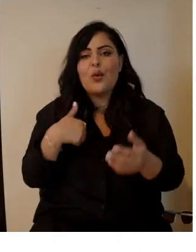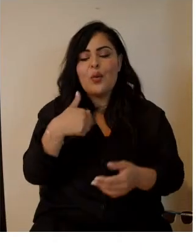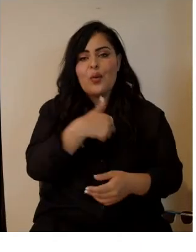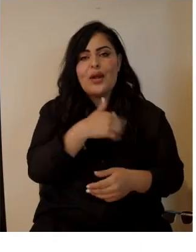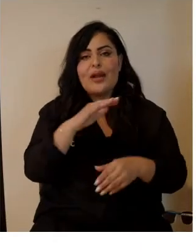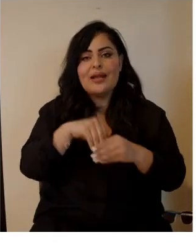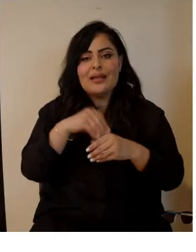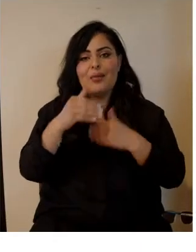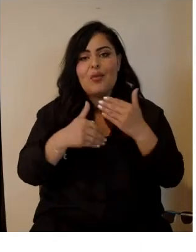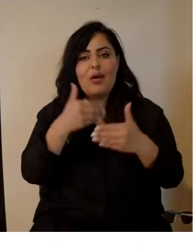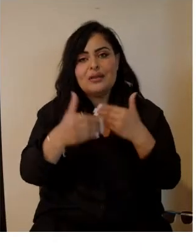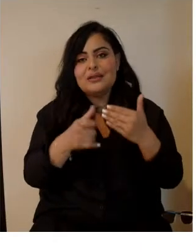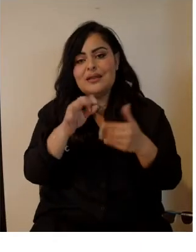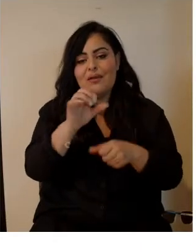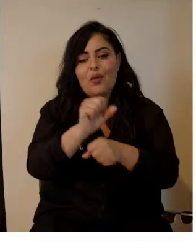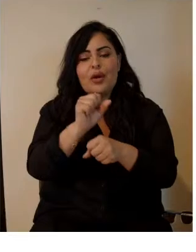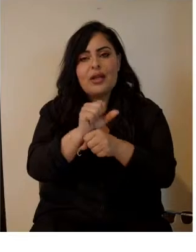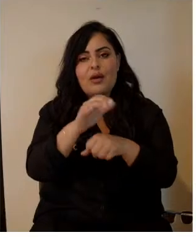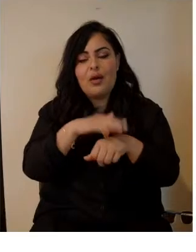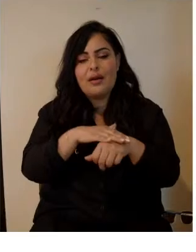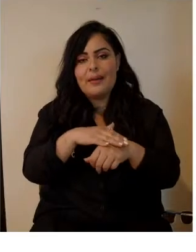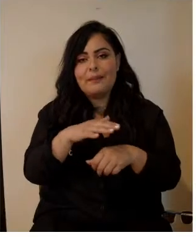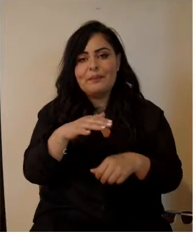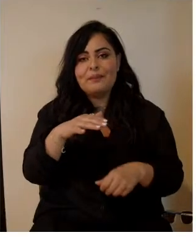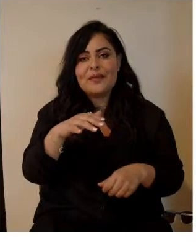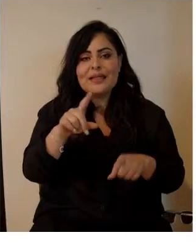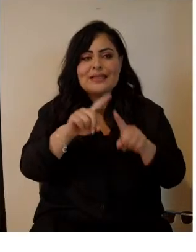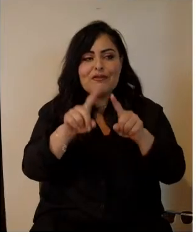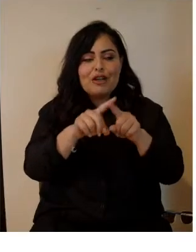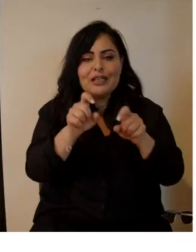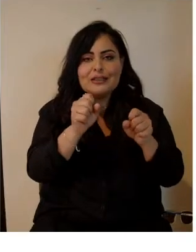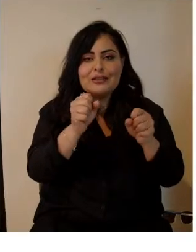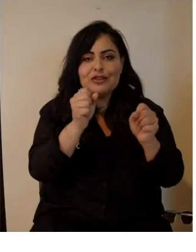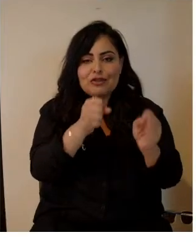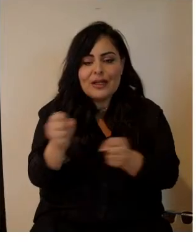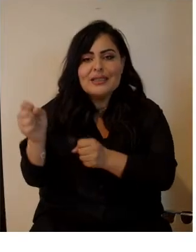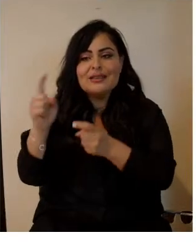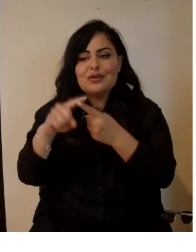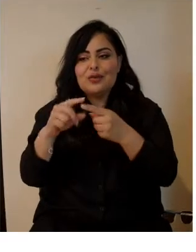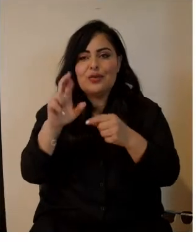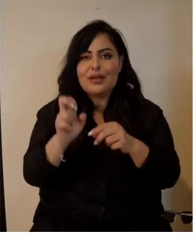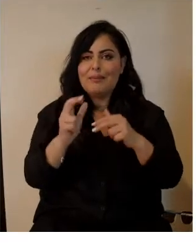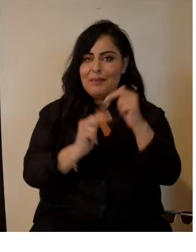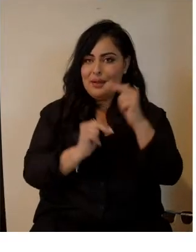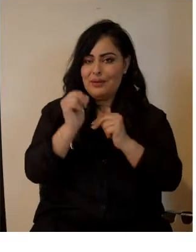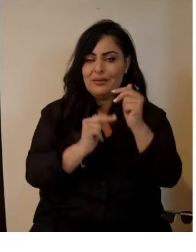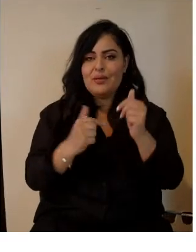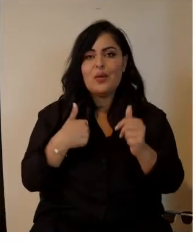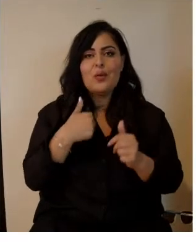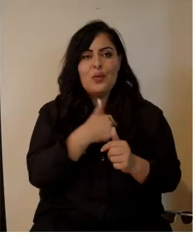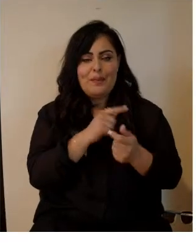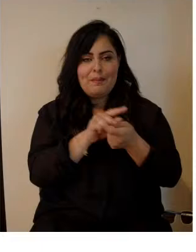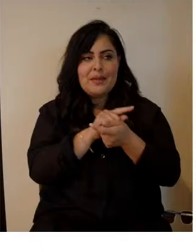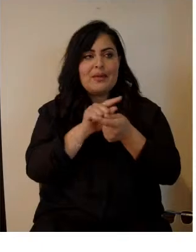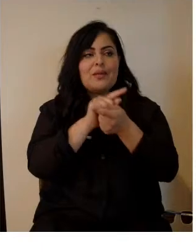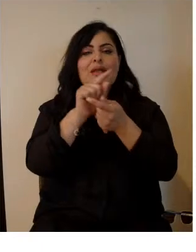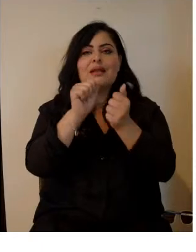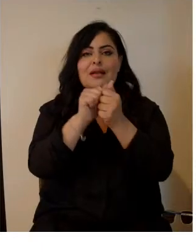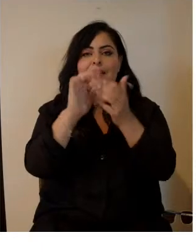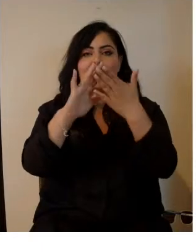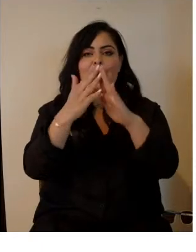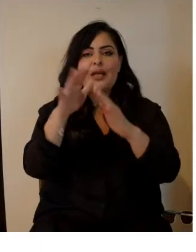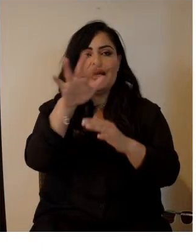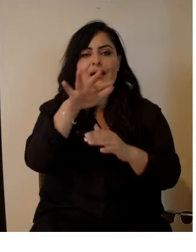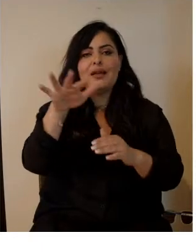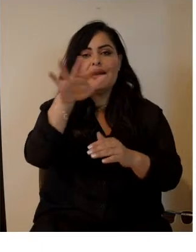in the process of working on a strategy to rebuild. I talked to the community, I was out there, and the